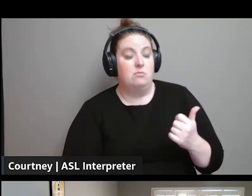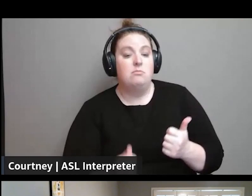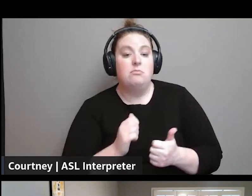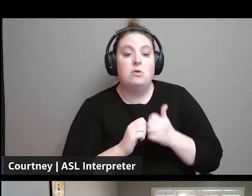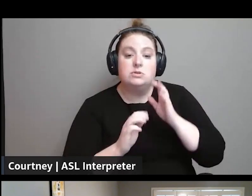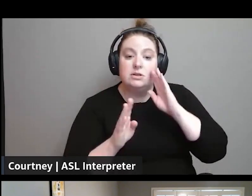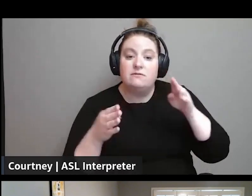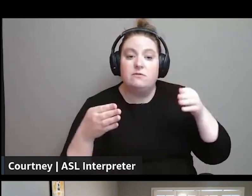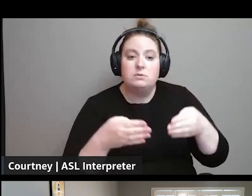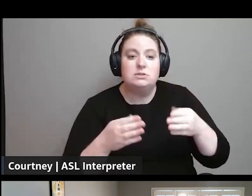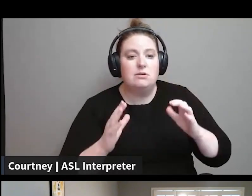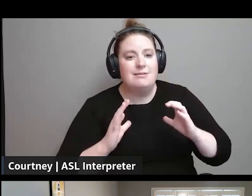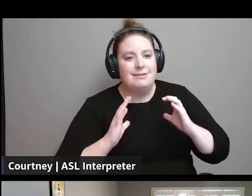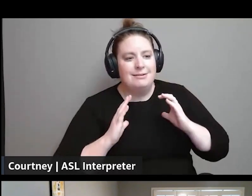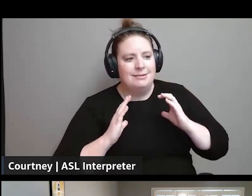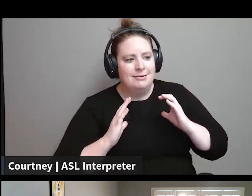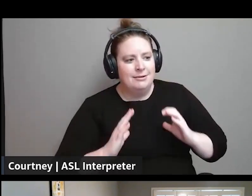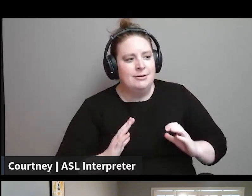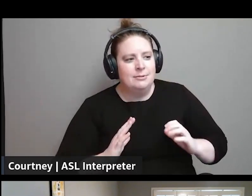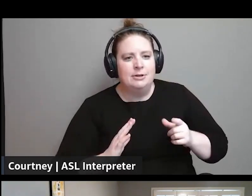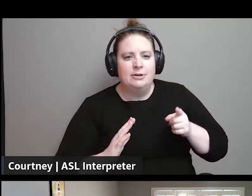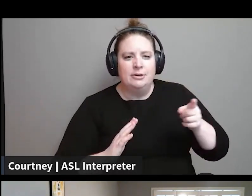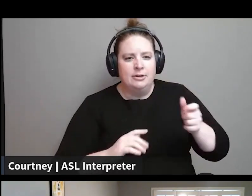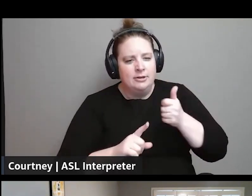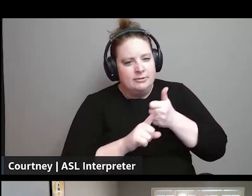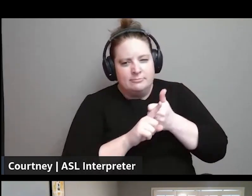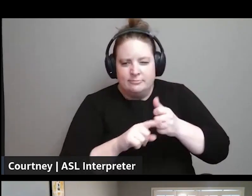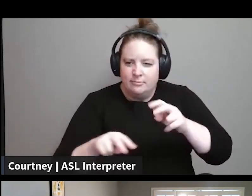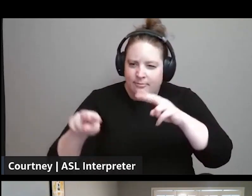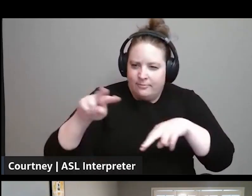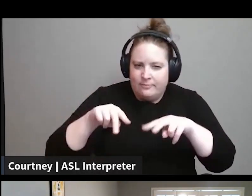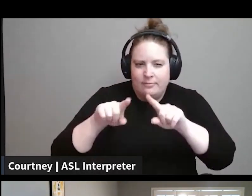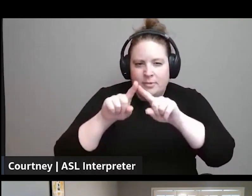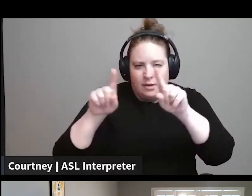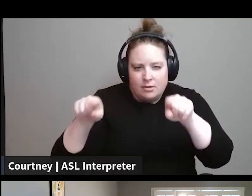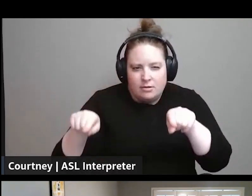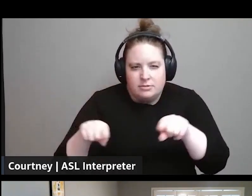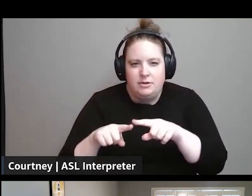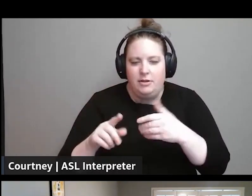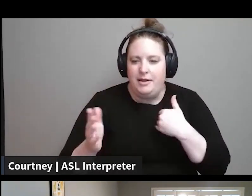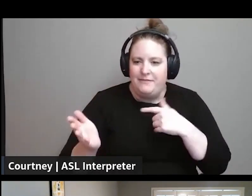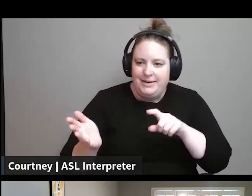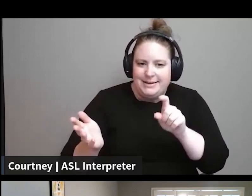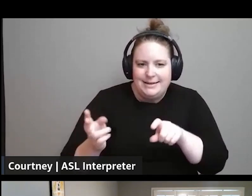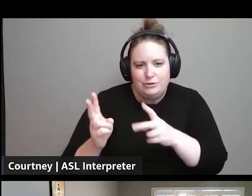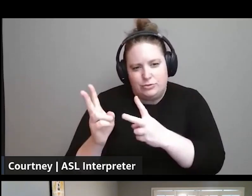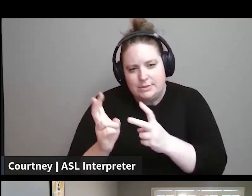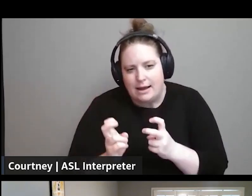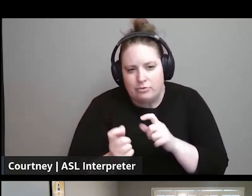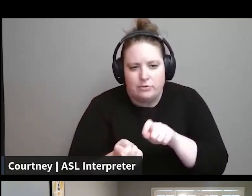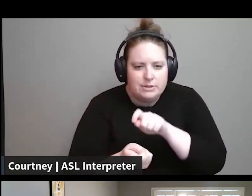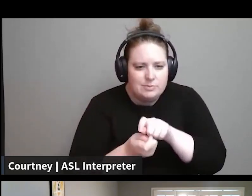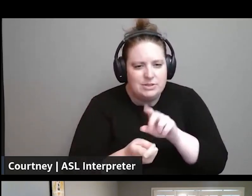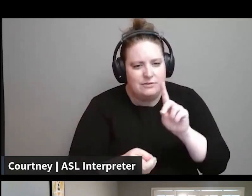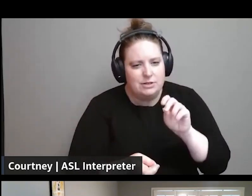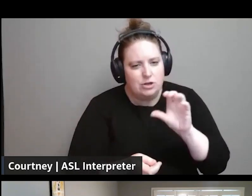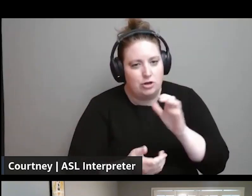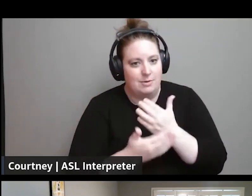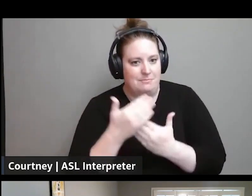focused on the customers who are coming to the console and have a need to download a document manually,